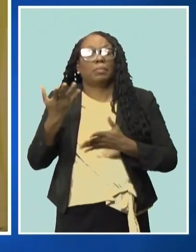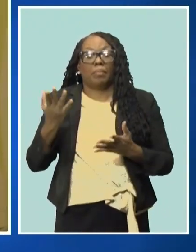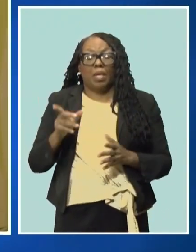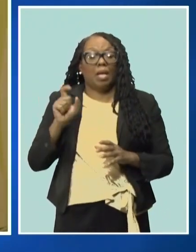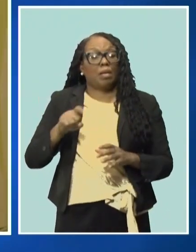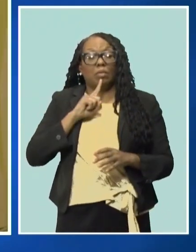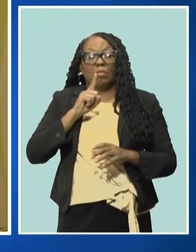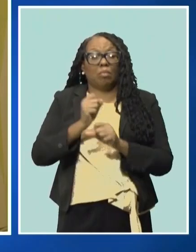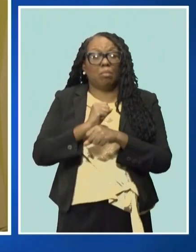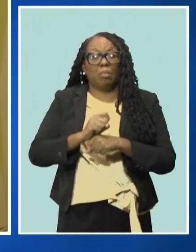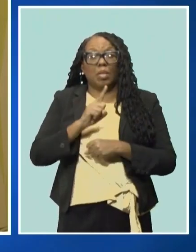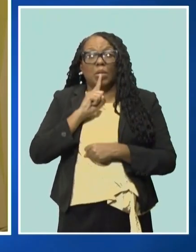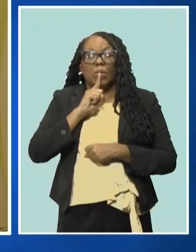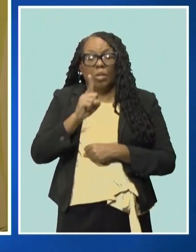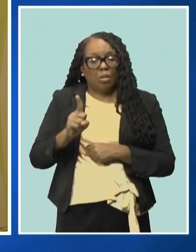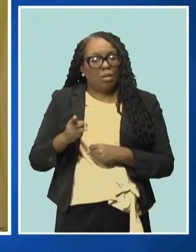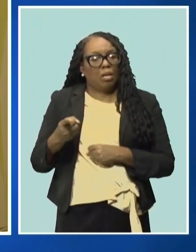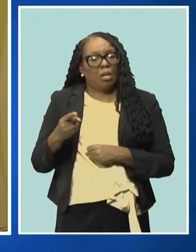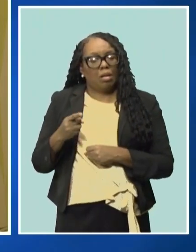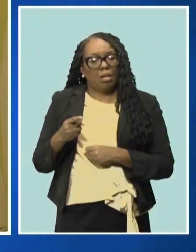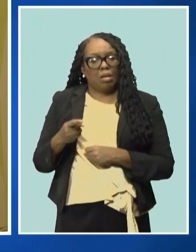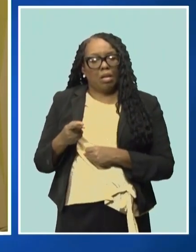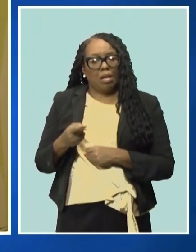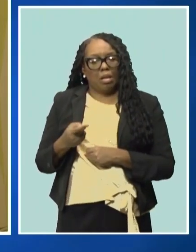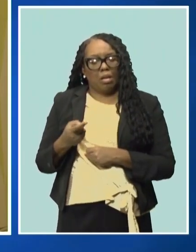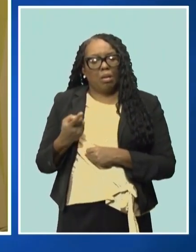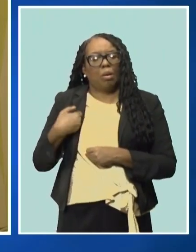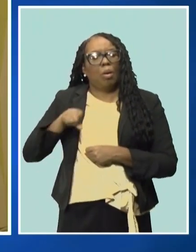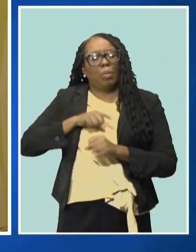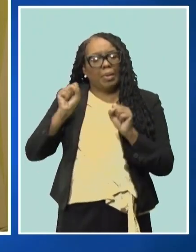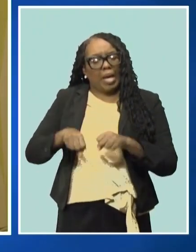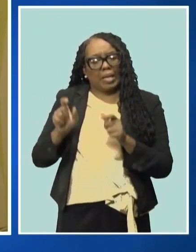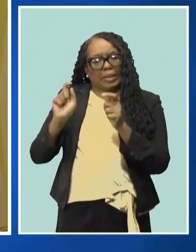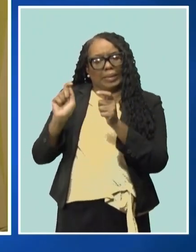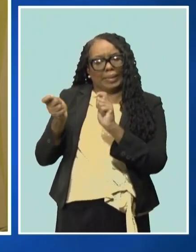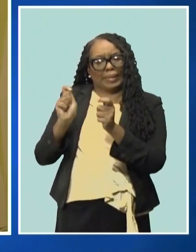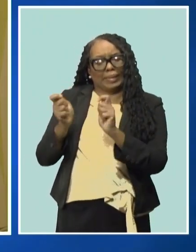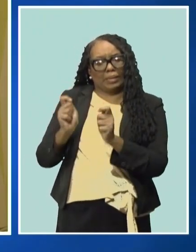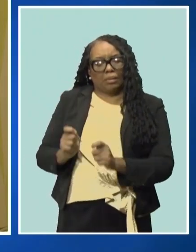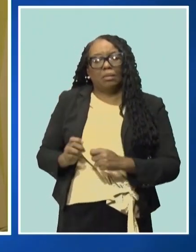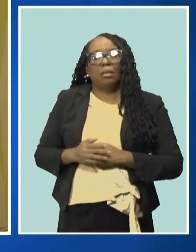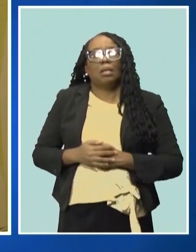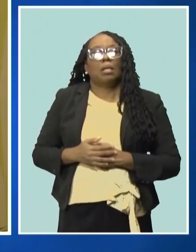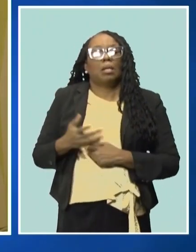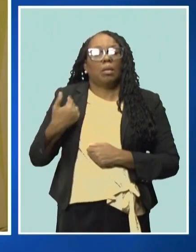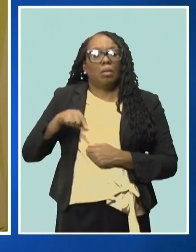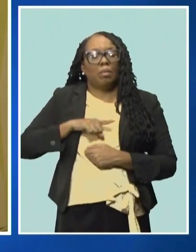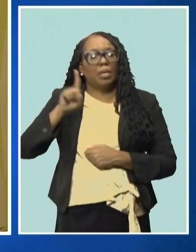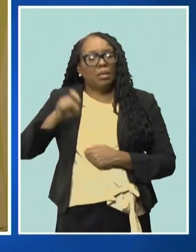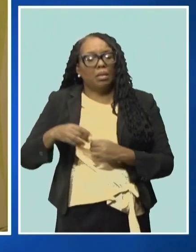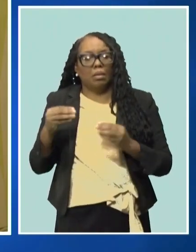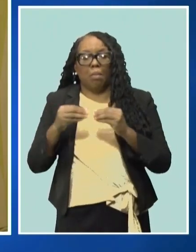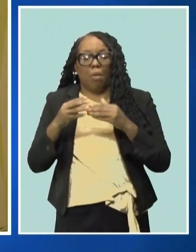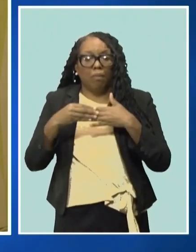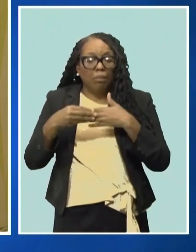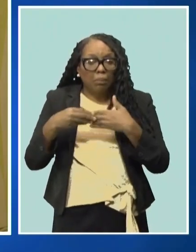have to adapt. And that has to be our focus. It means then that there's going to be the need for flexibility.